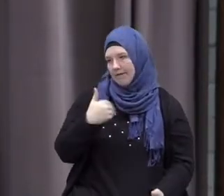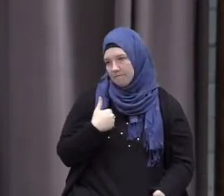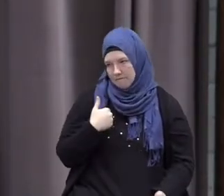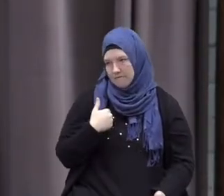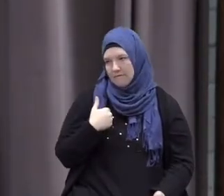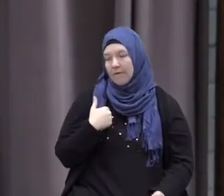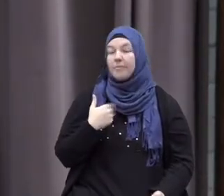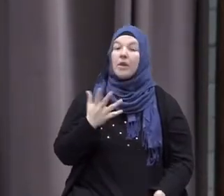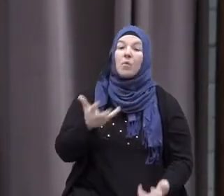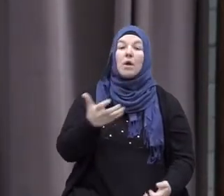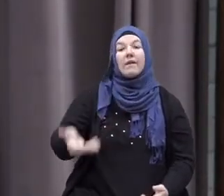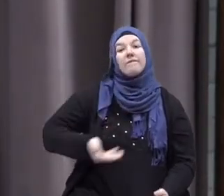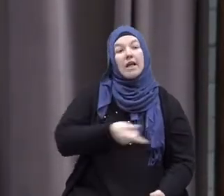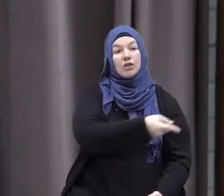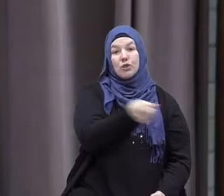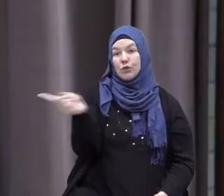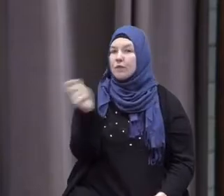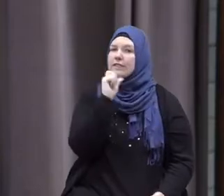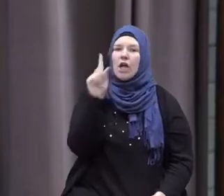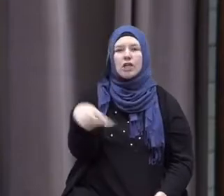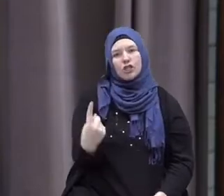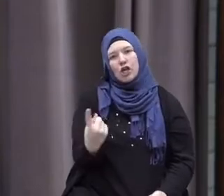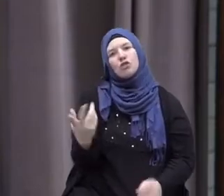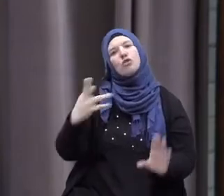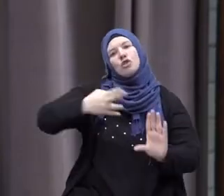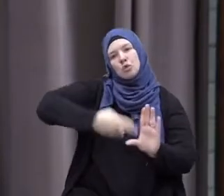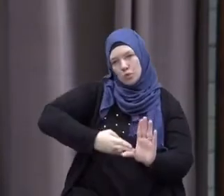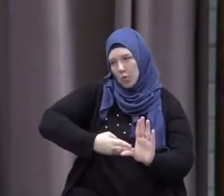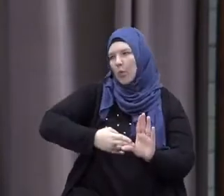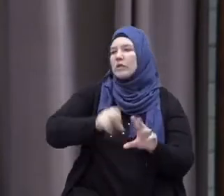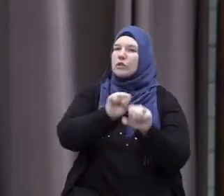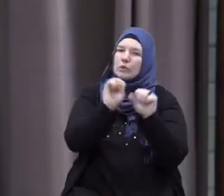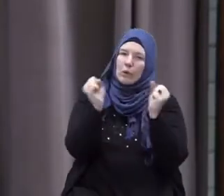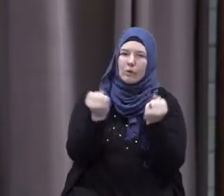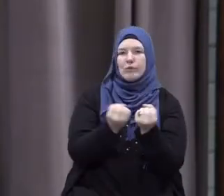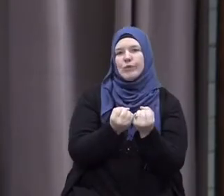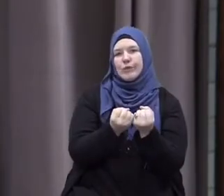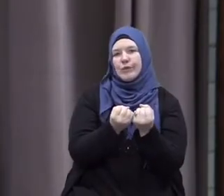you not only to be part of a social